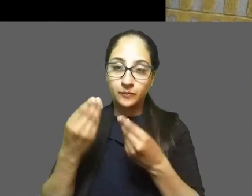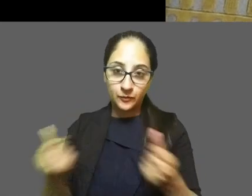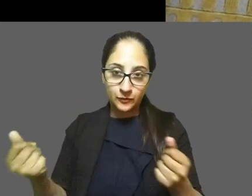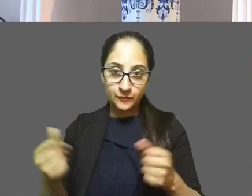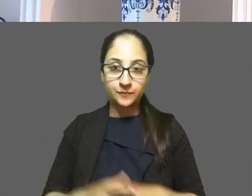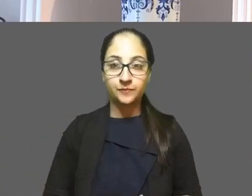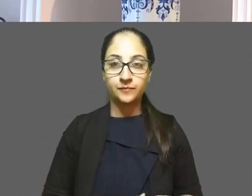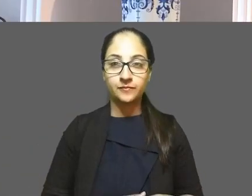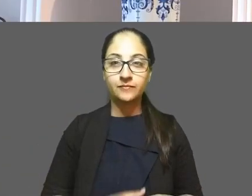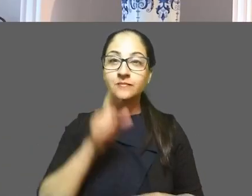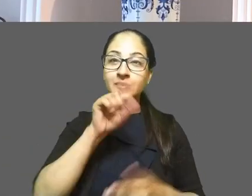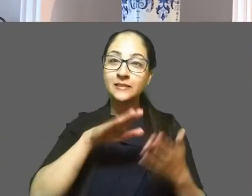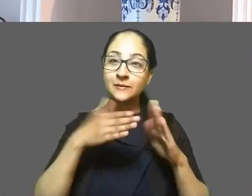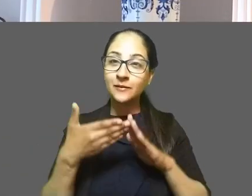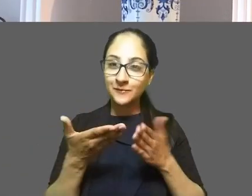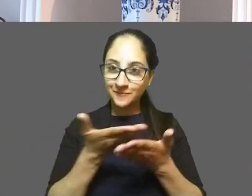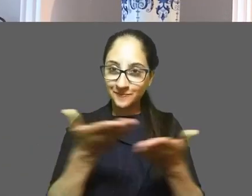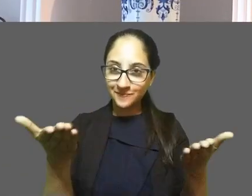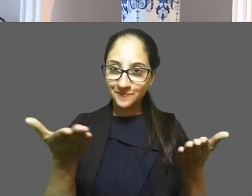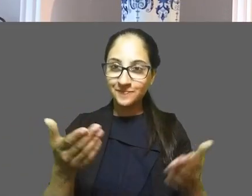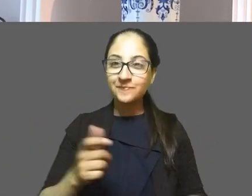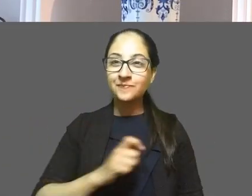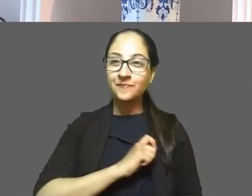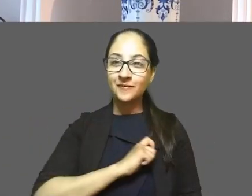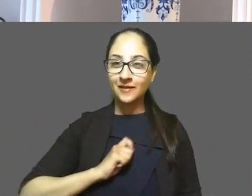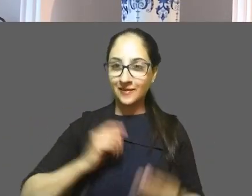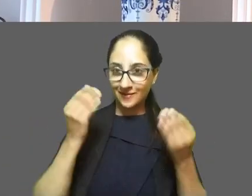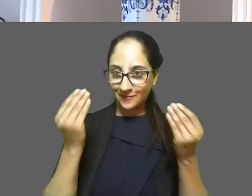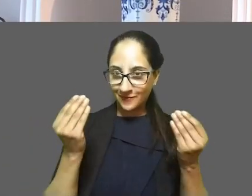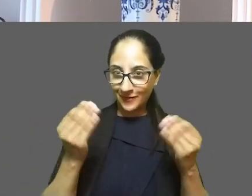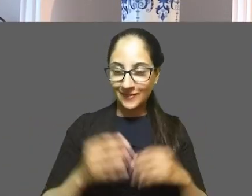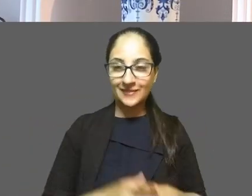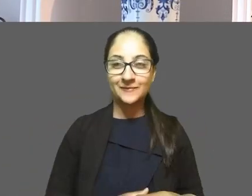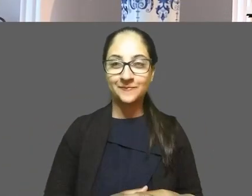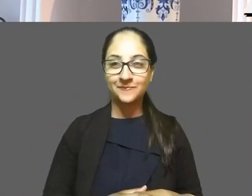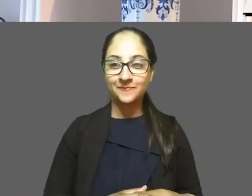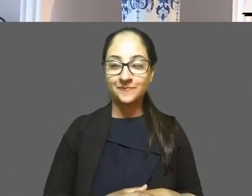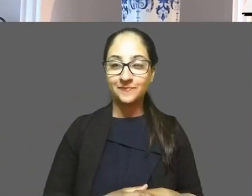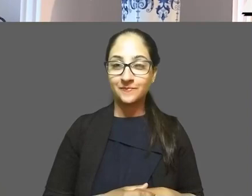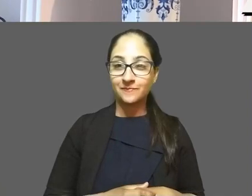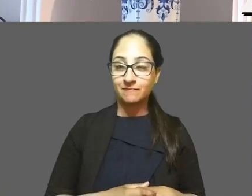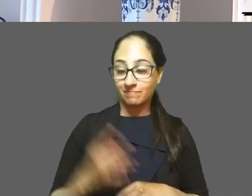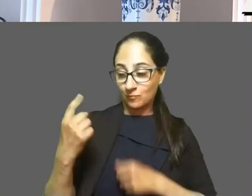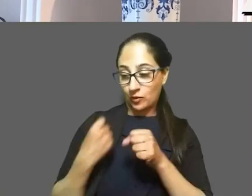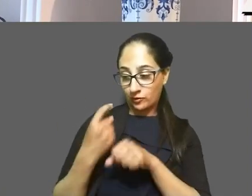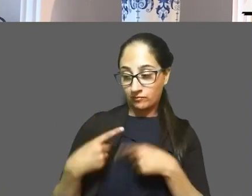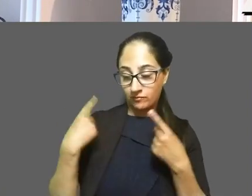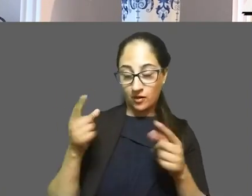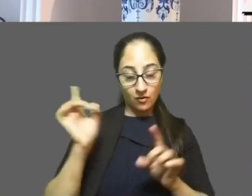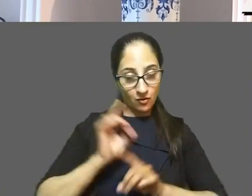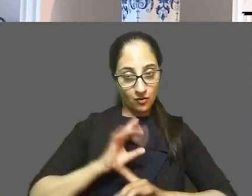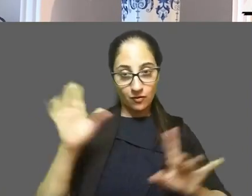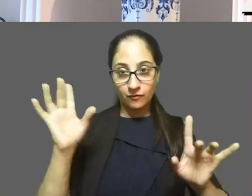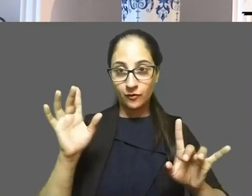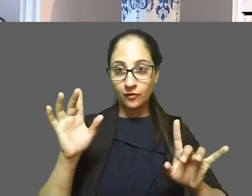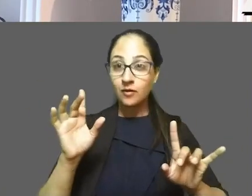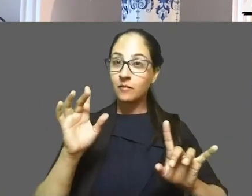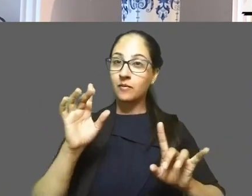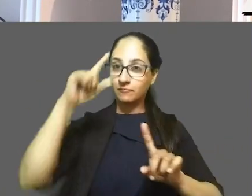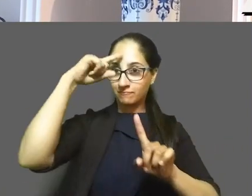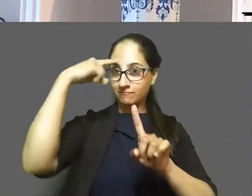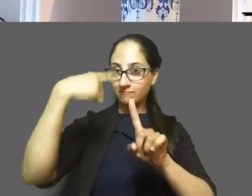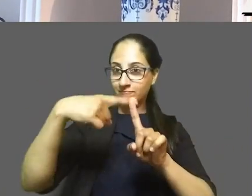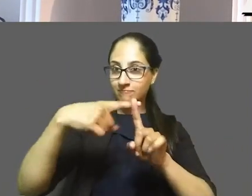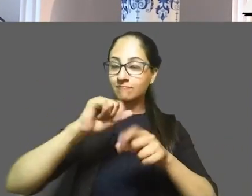Hasan. Dear members of Jamaat, Eid Mubarak to all of you. This has been a challenging year, but with the